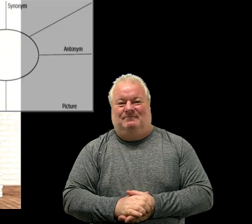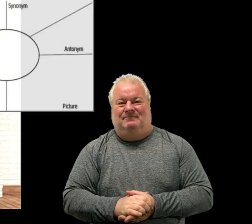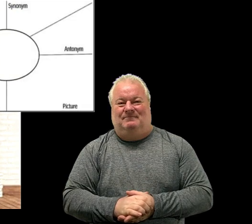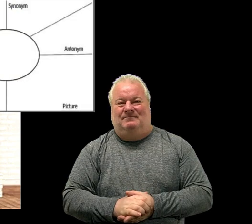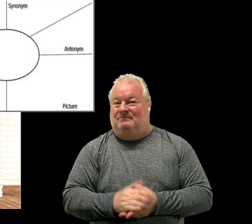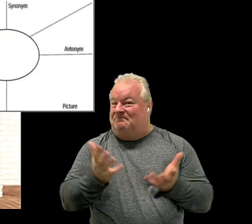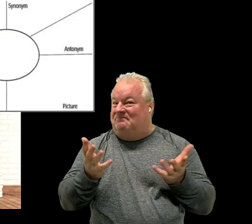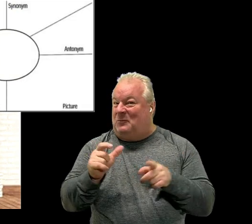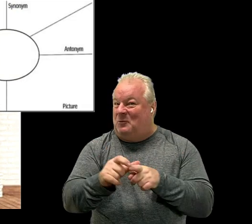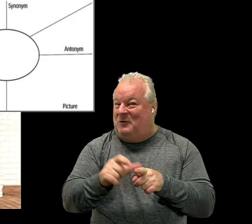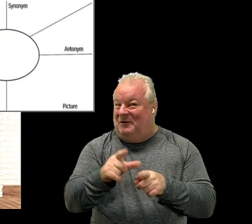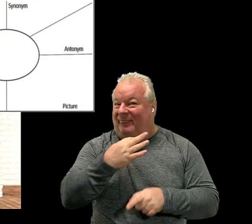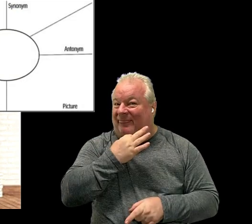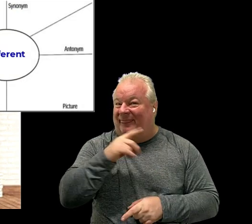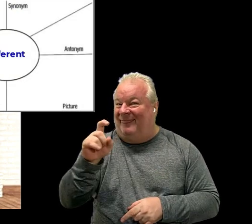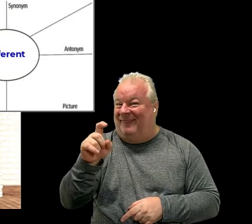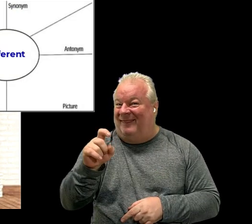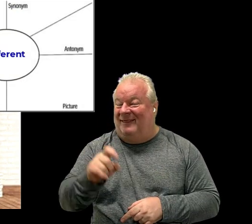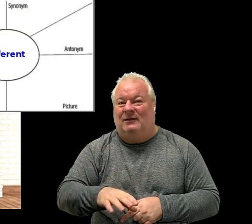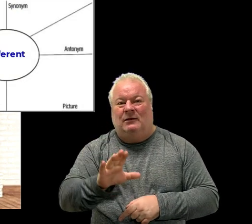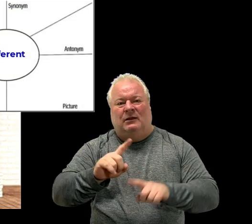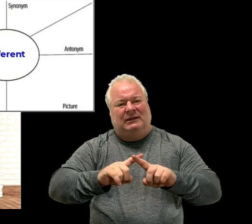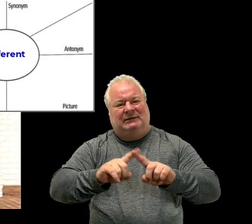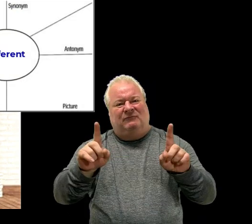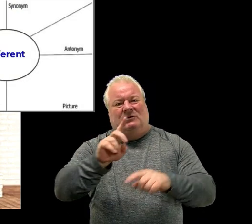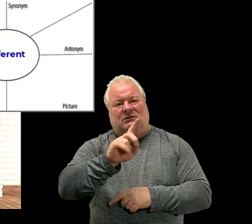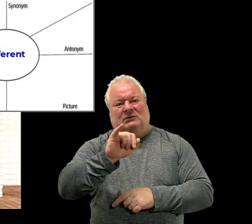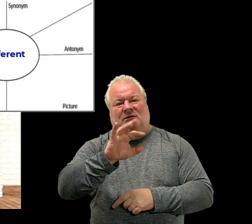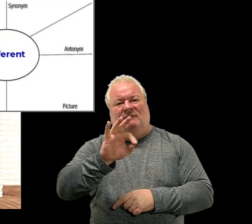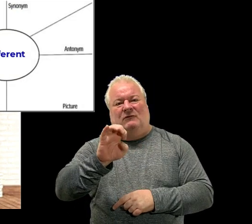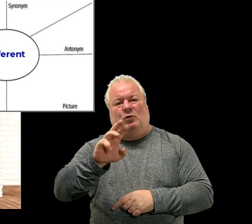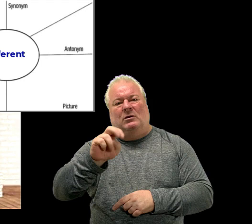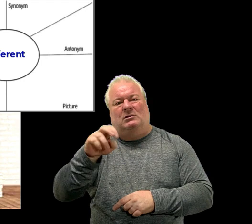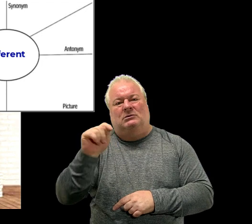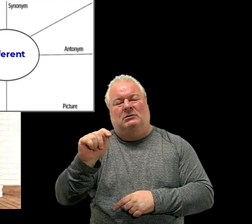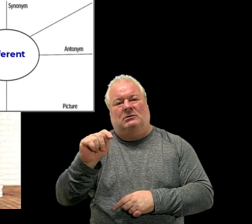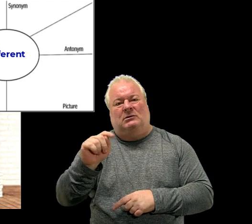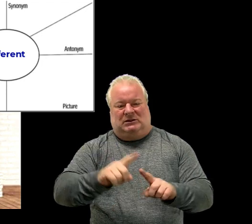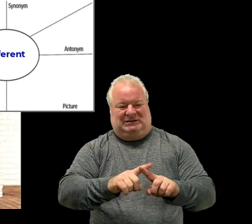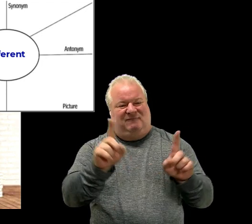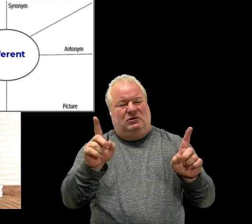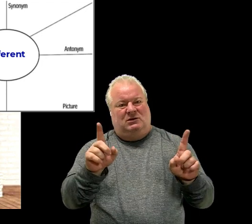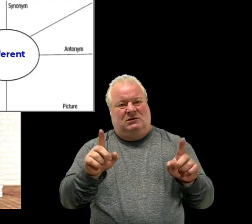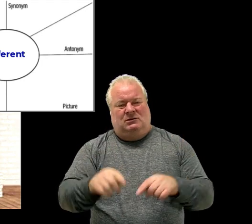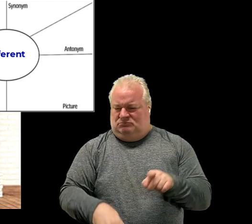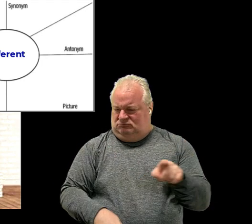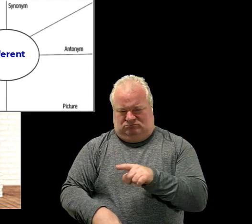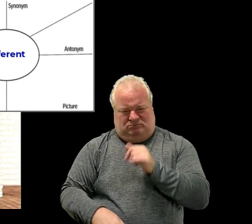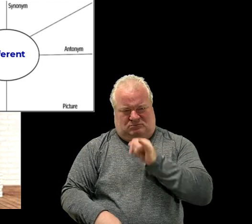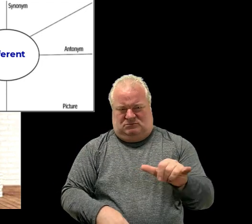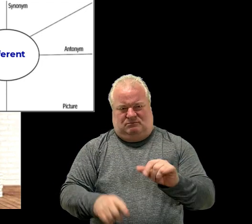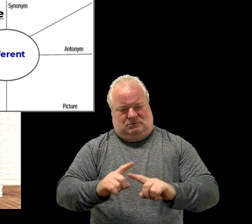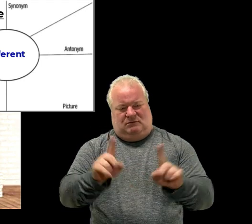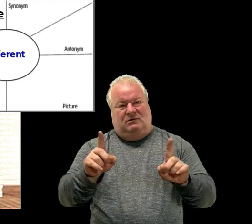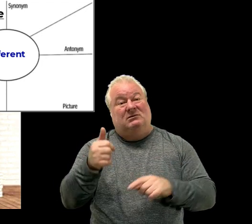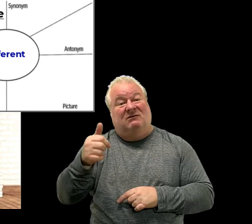Our word of the day is different. Different is our word of the day. Different is